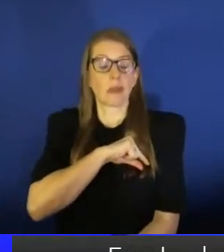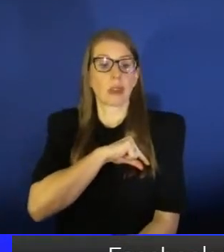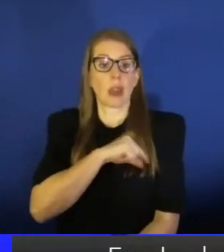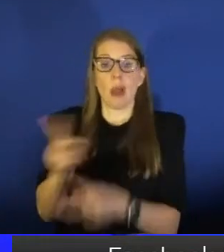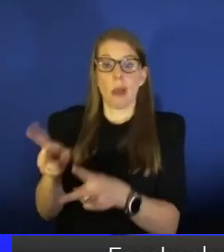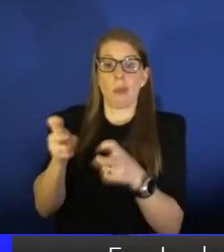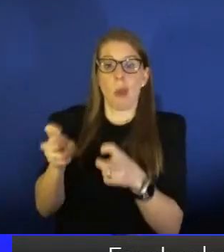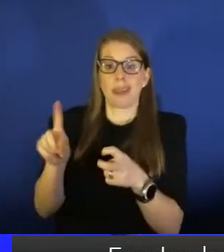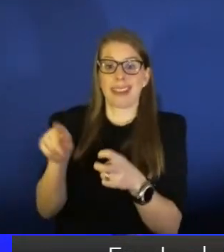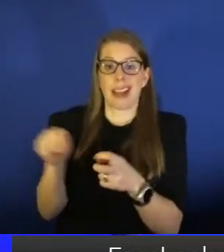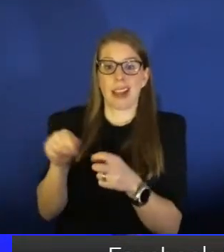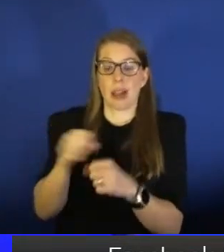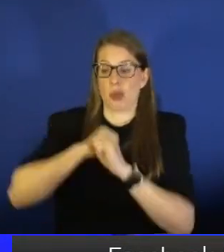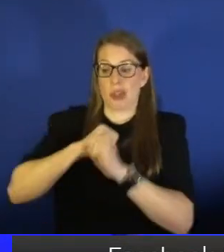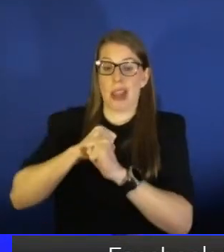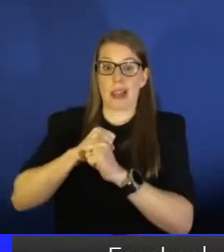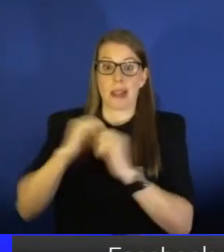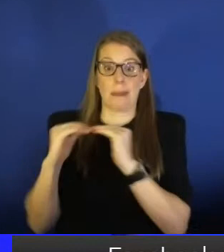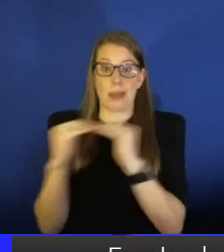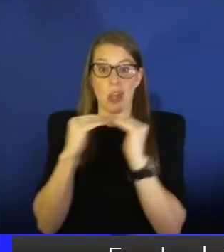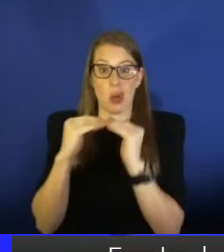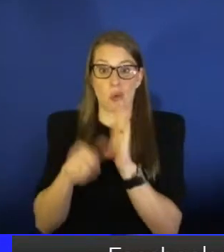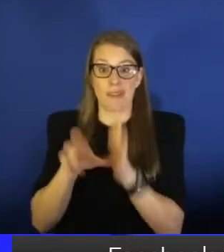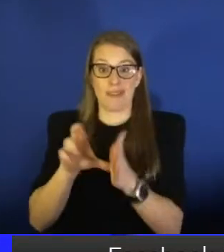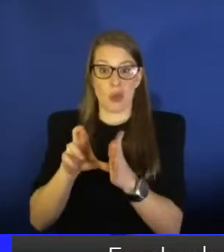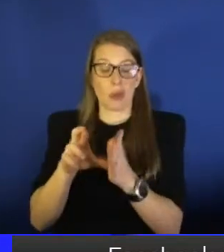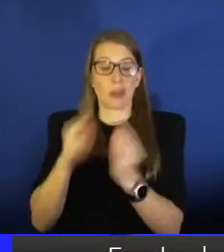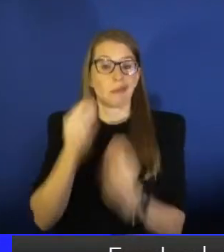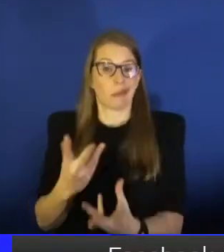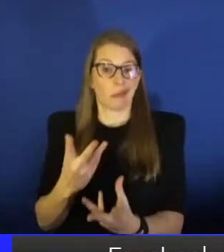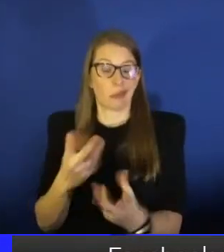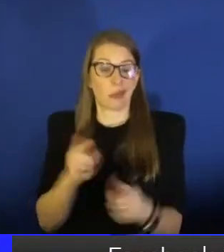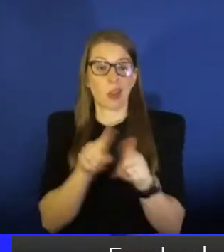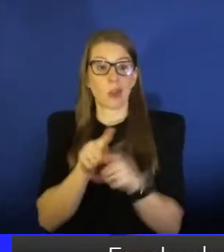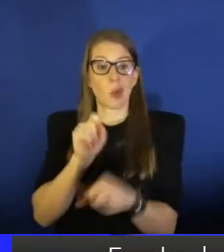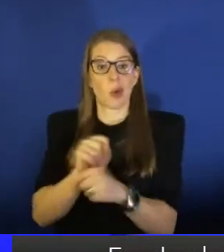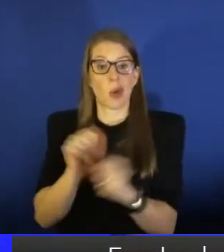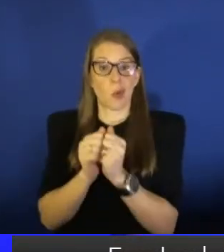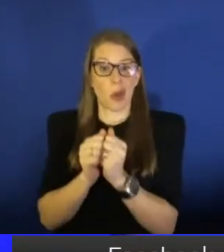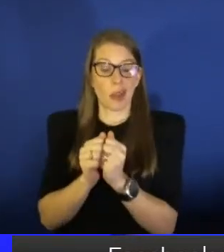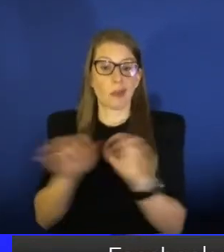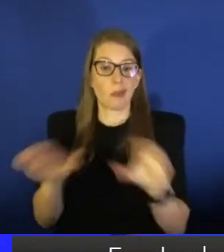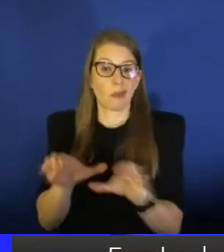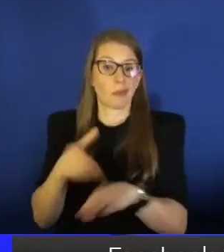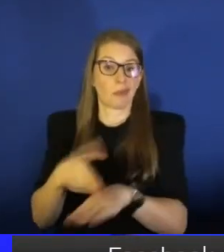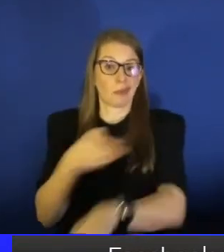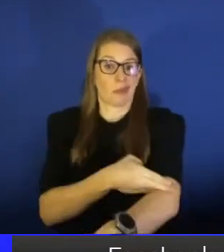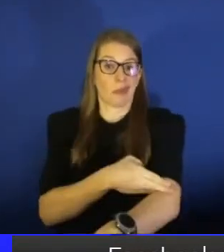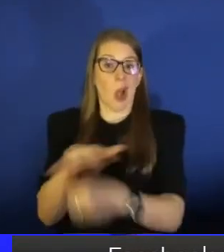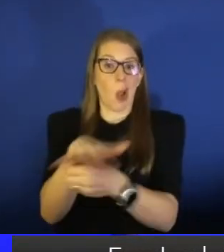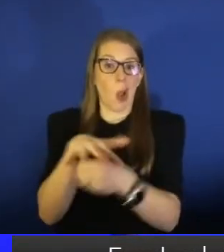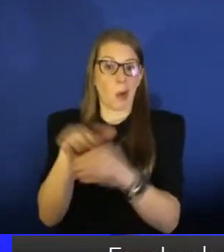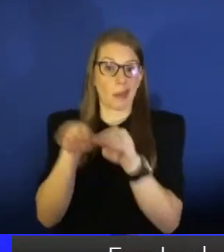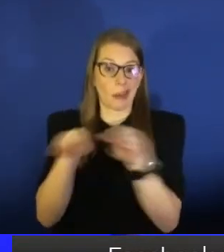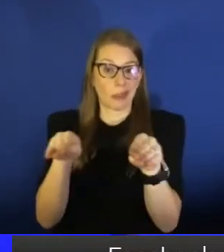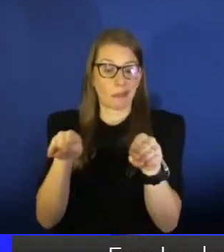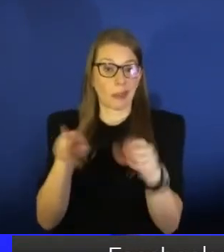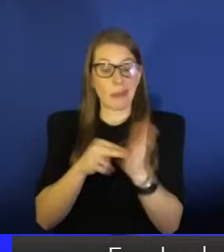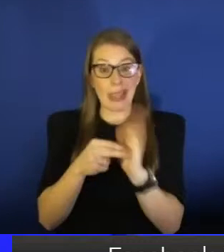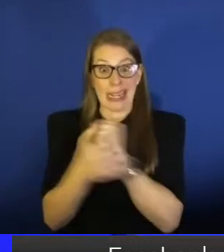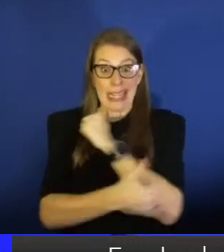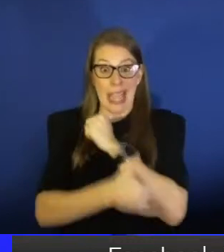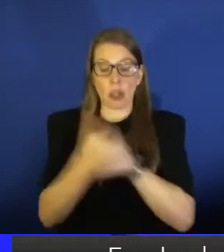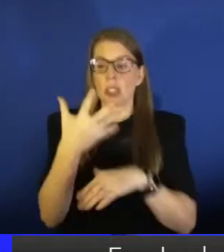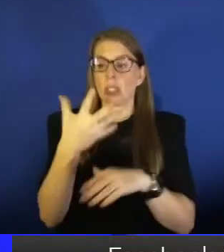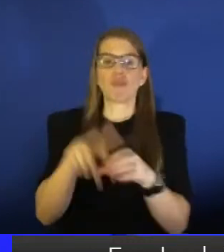peer review information and work with performance improvement at the local level. We've not lost any of our counties that have joined us from